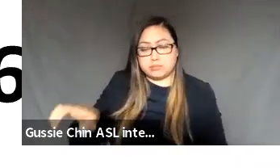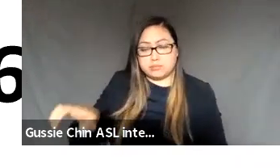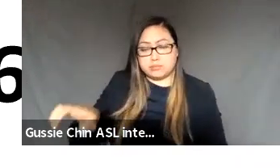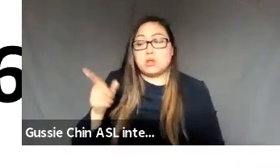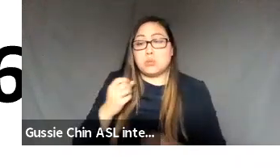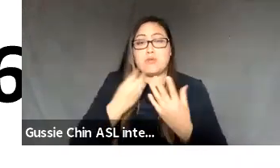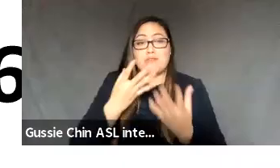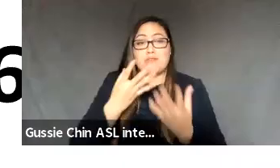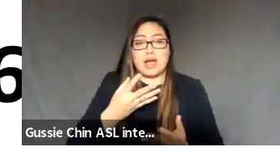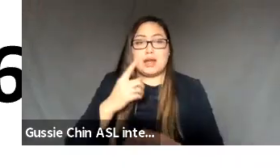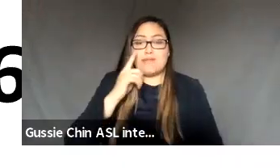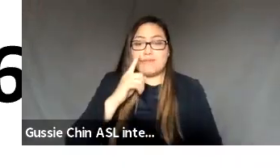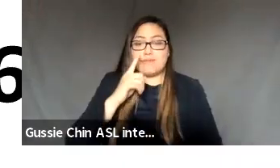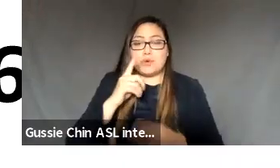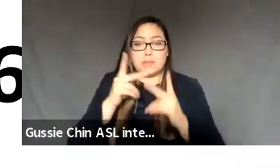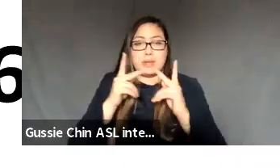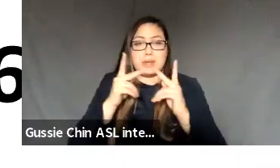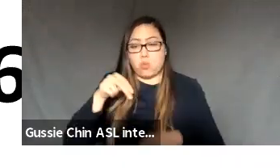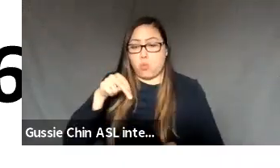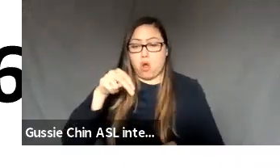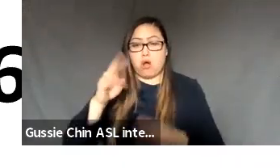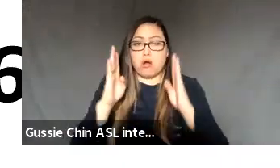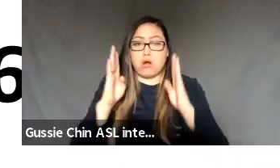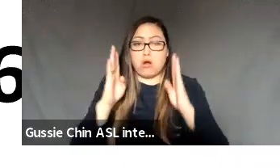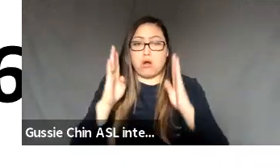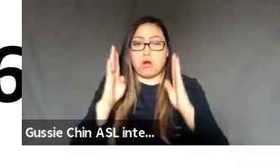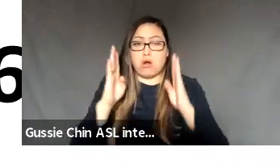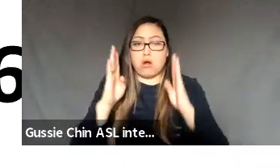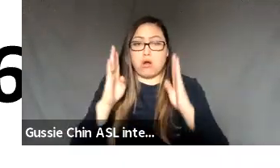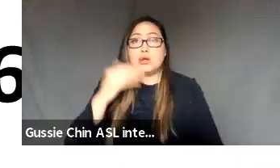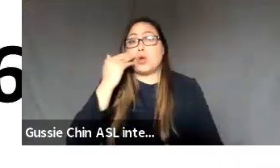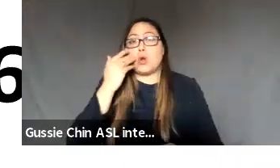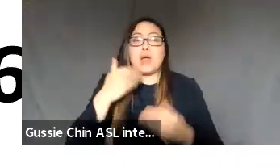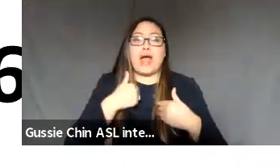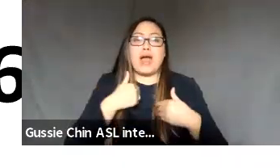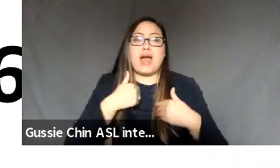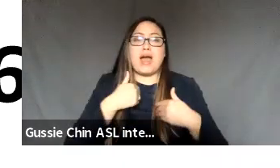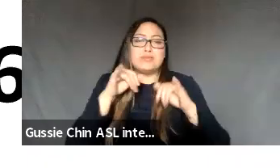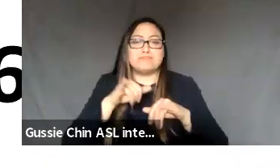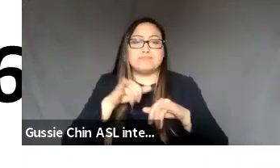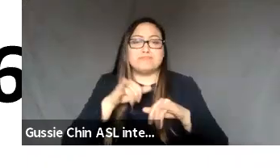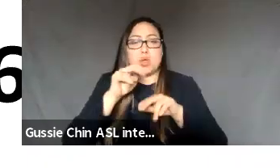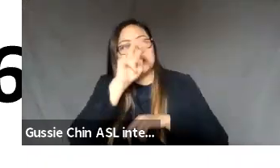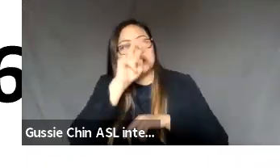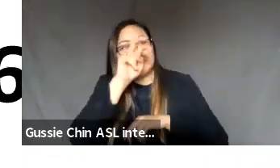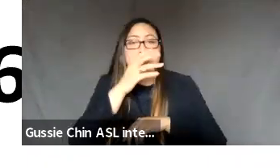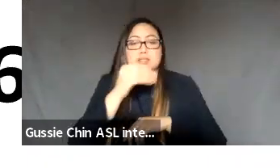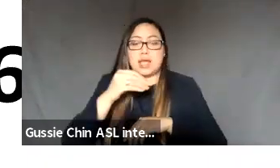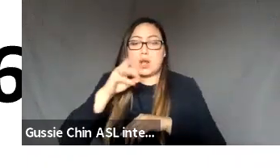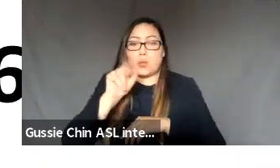walking surfaces, other than ramps or stairs, also, they must also comply.